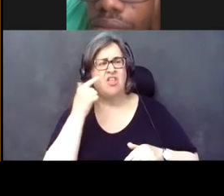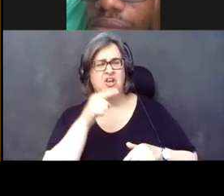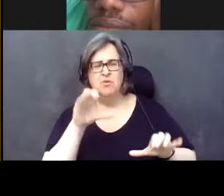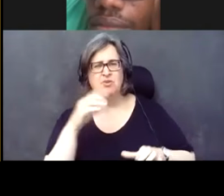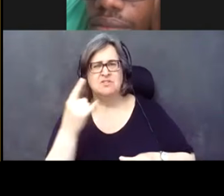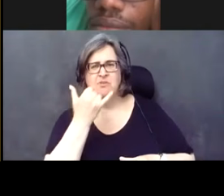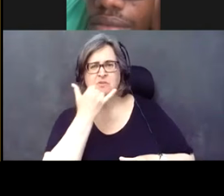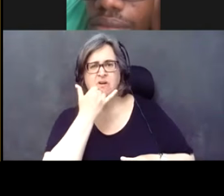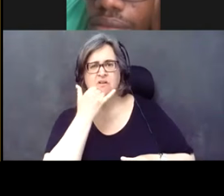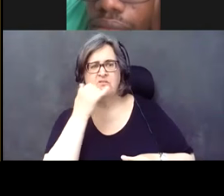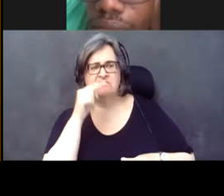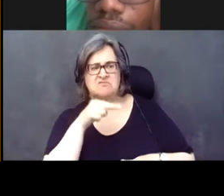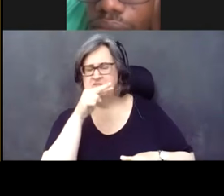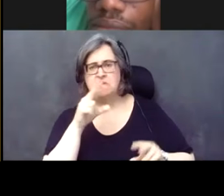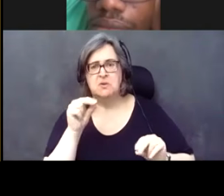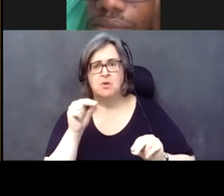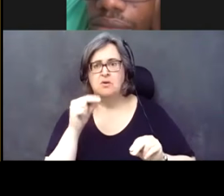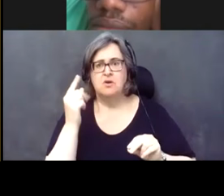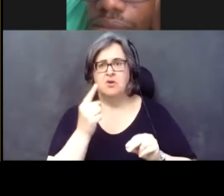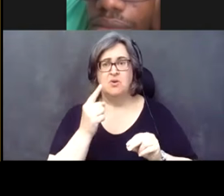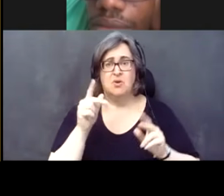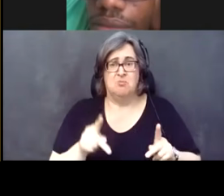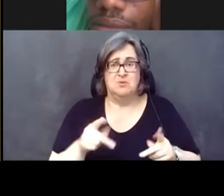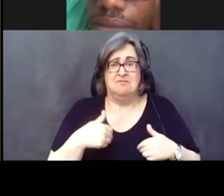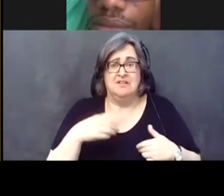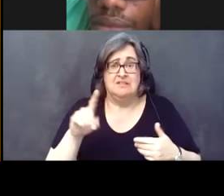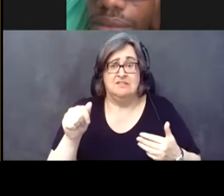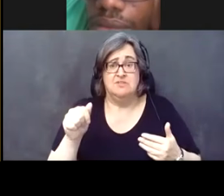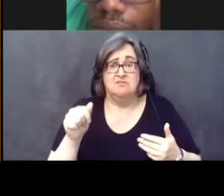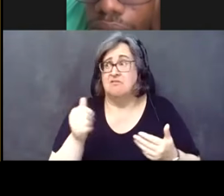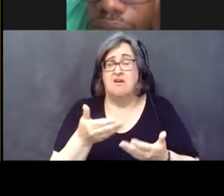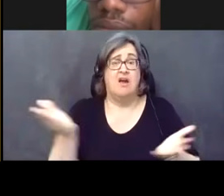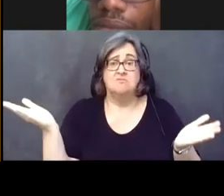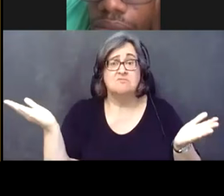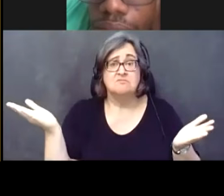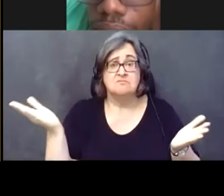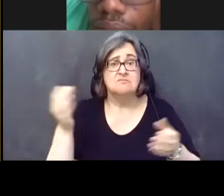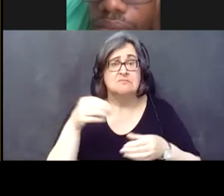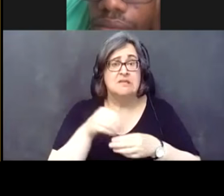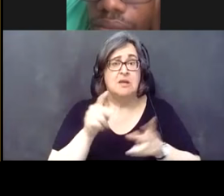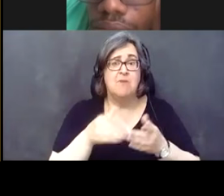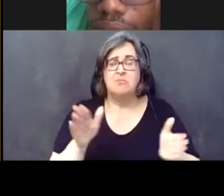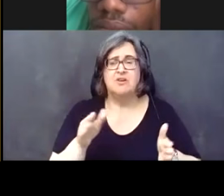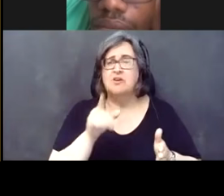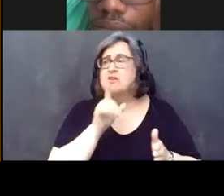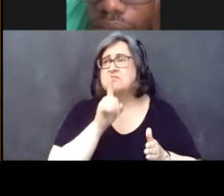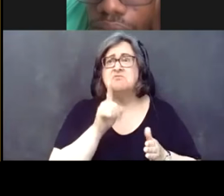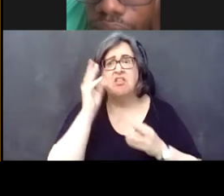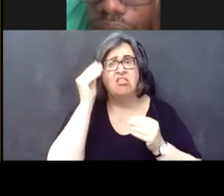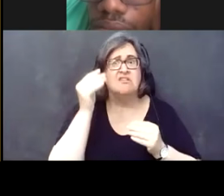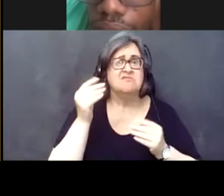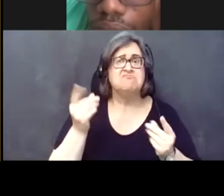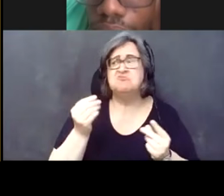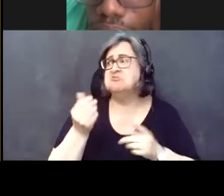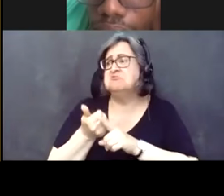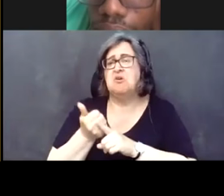something wrong. And what you were really doing was being a person with a disability out in public, right? And just trying to mind your own business.